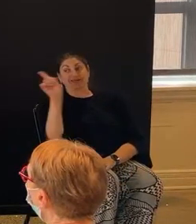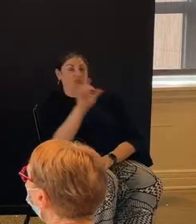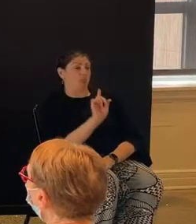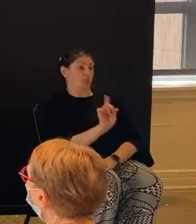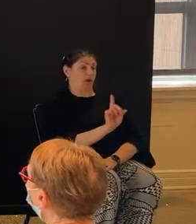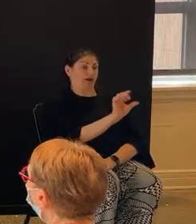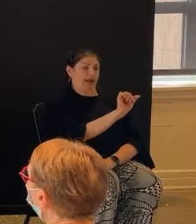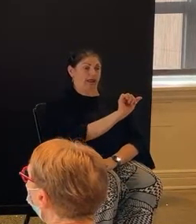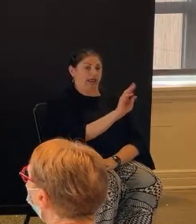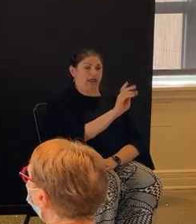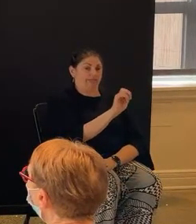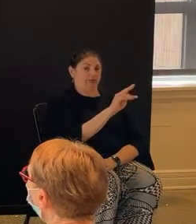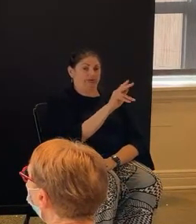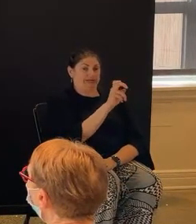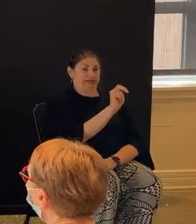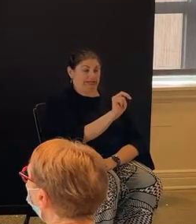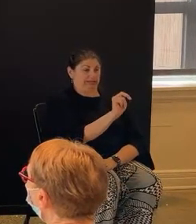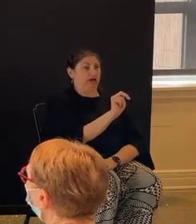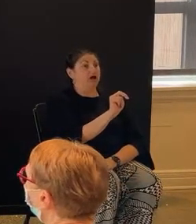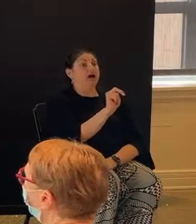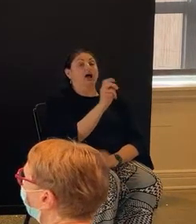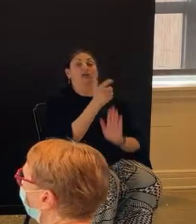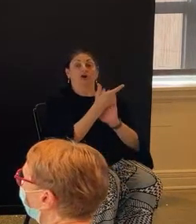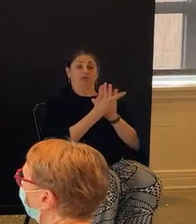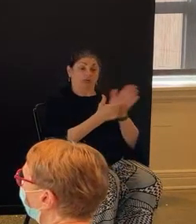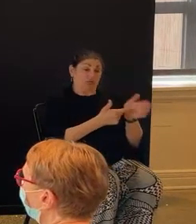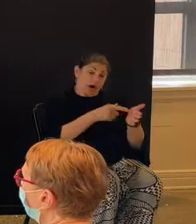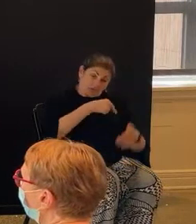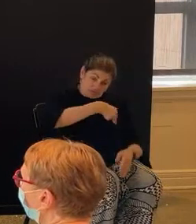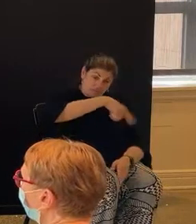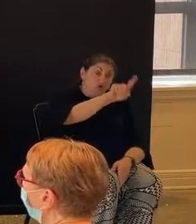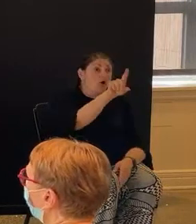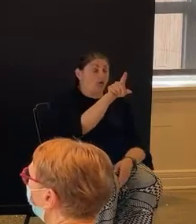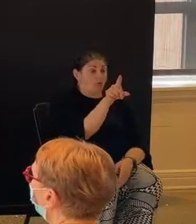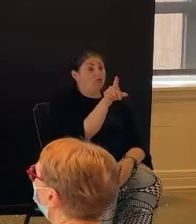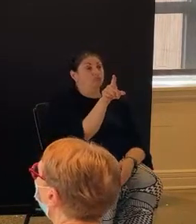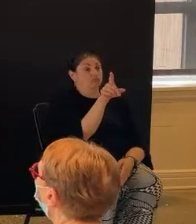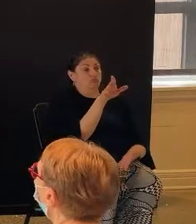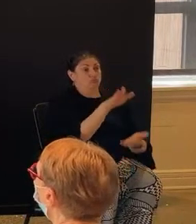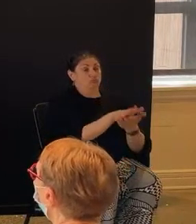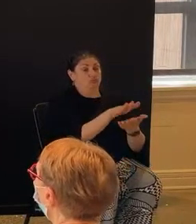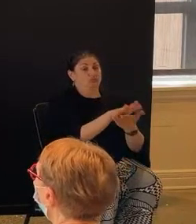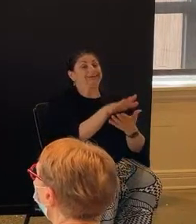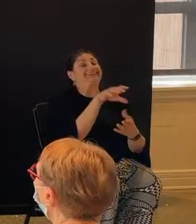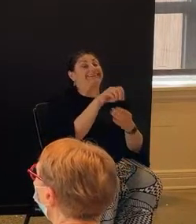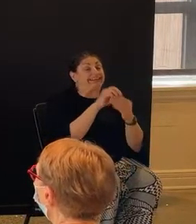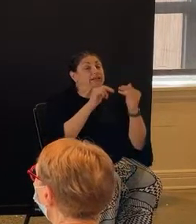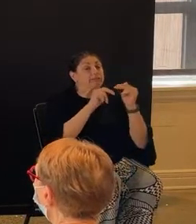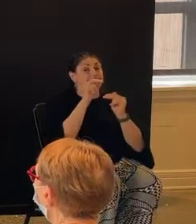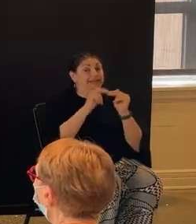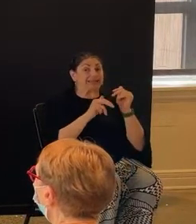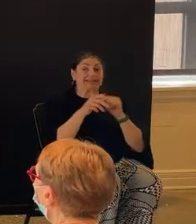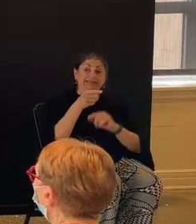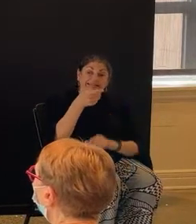by law to go to school in a building that has a 90% chance of collapse in an earthquake.